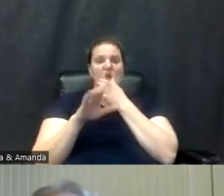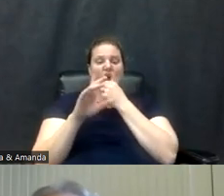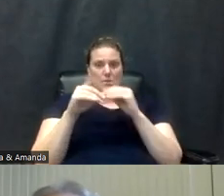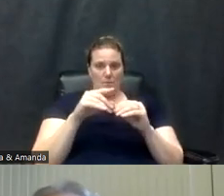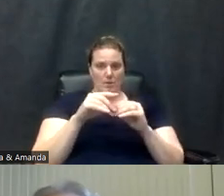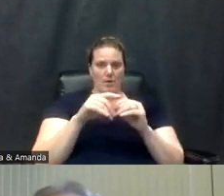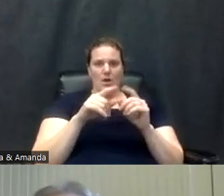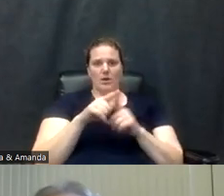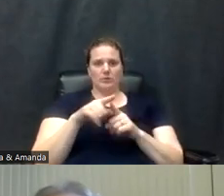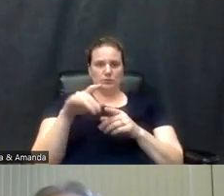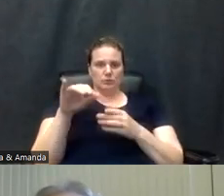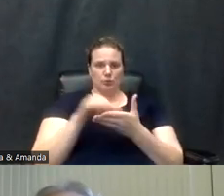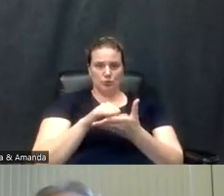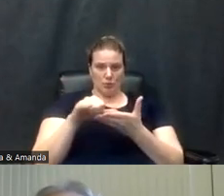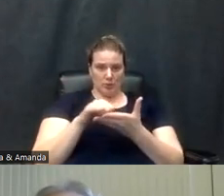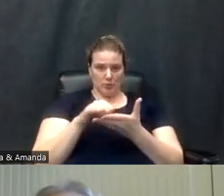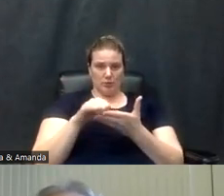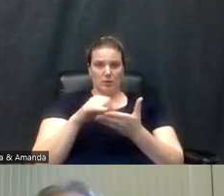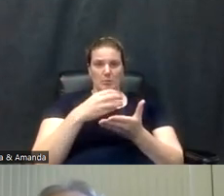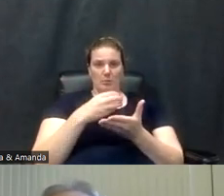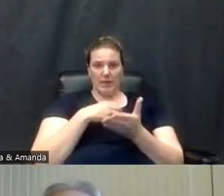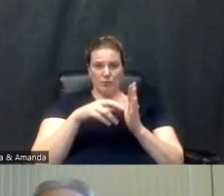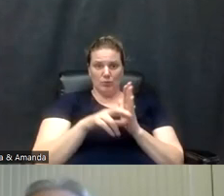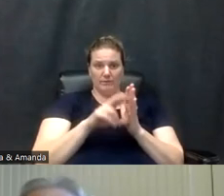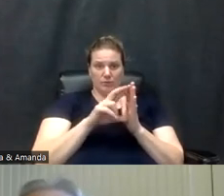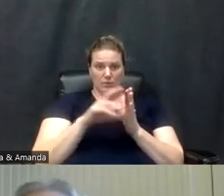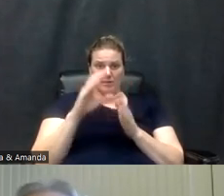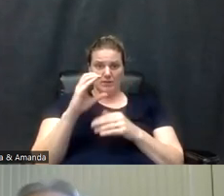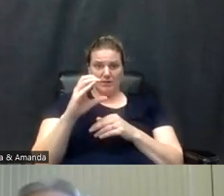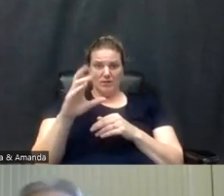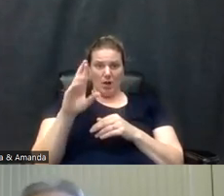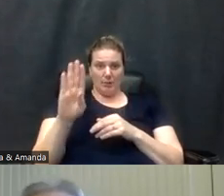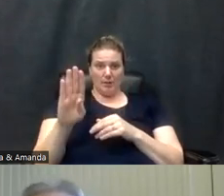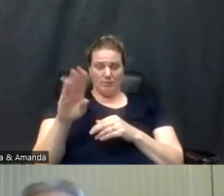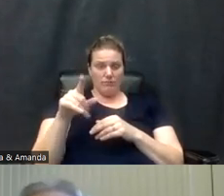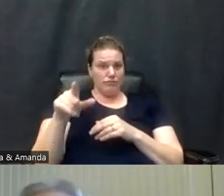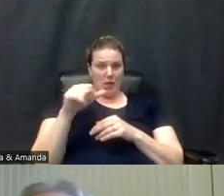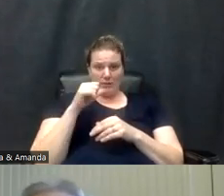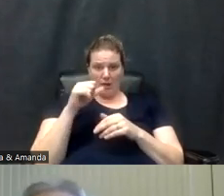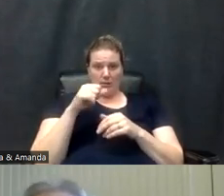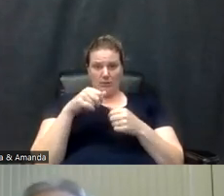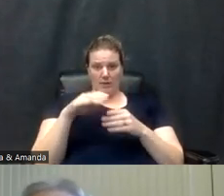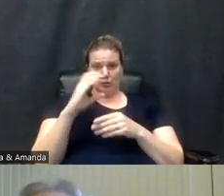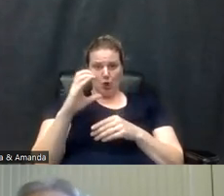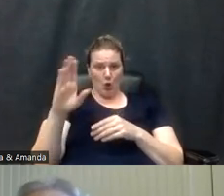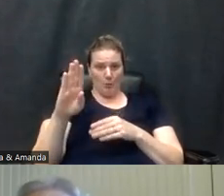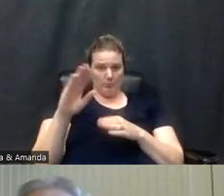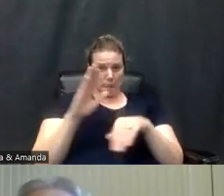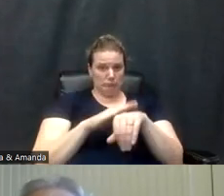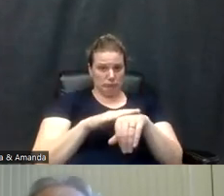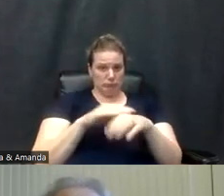I also did New York's Civilian Complaint Review Board, or CCRB, and they do not pronounce it CCRB, just for the